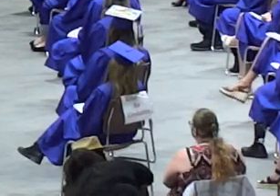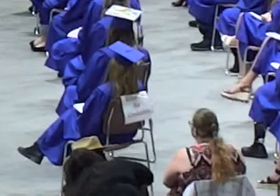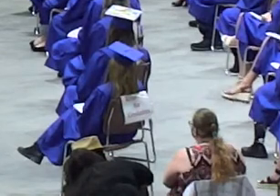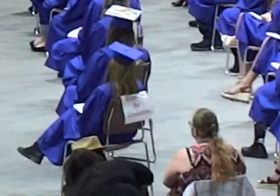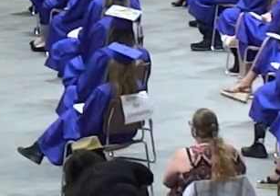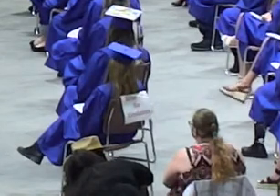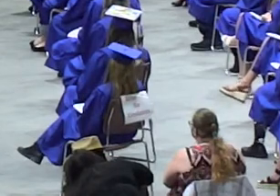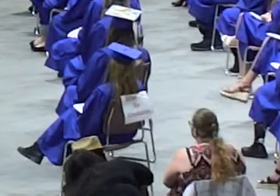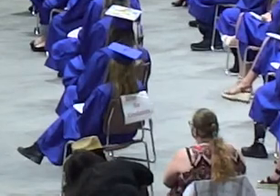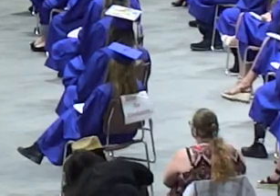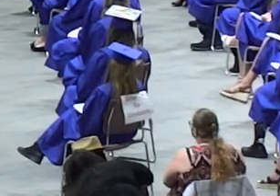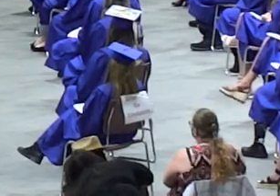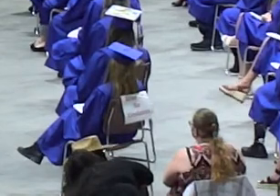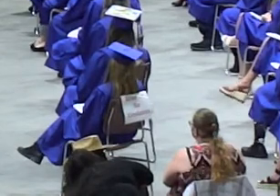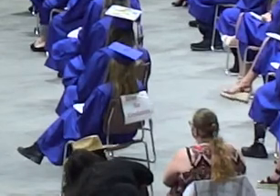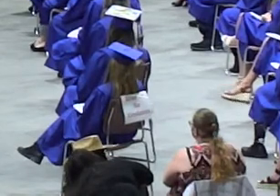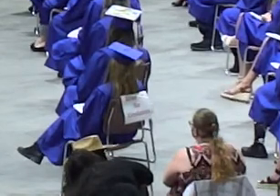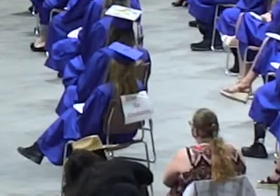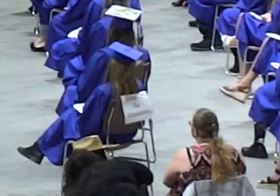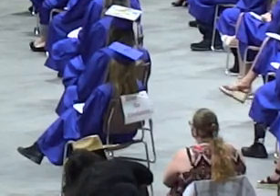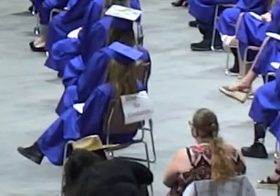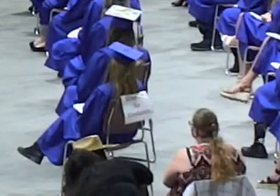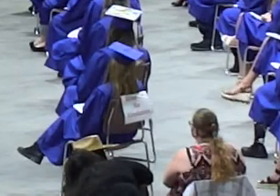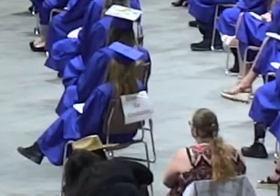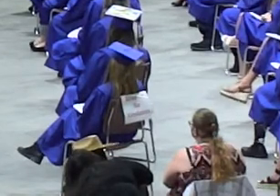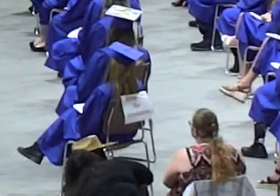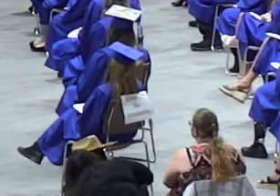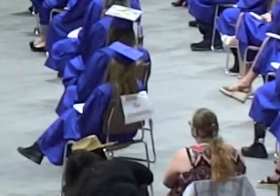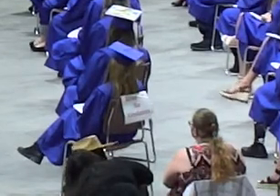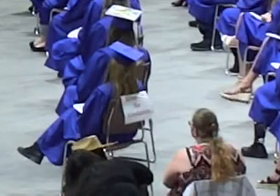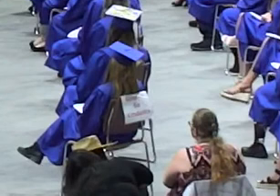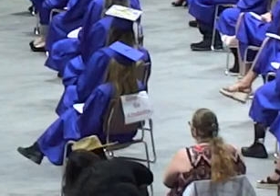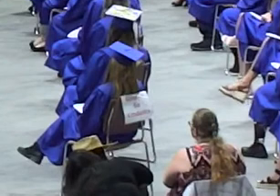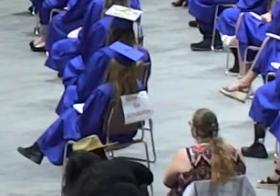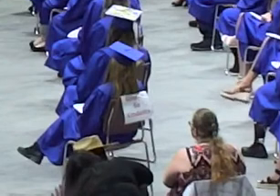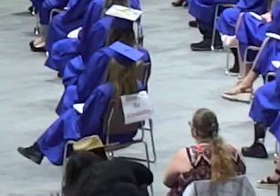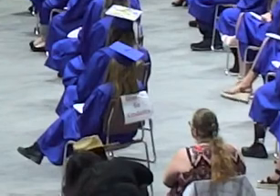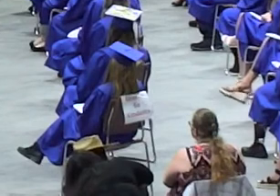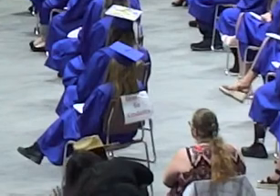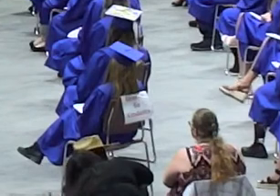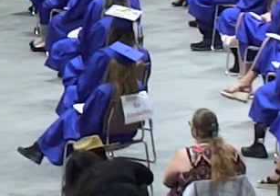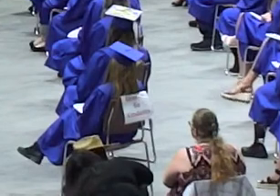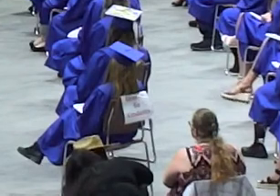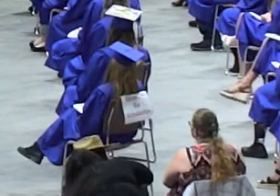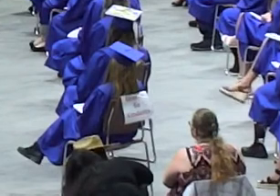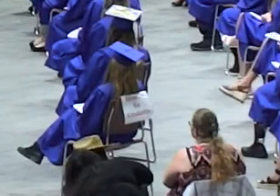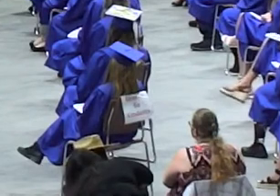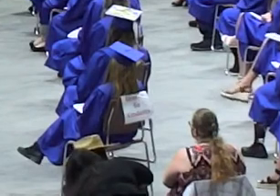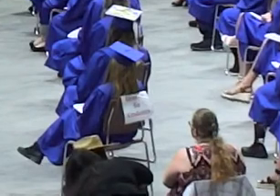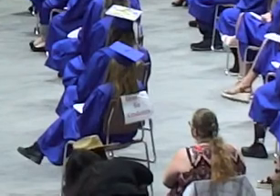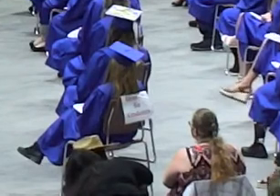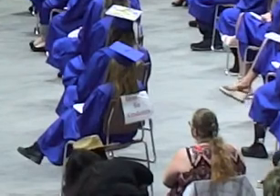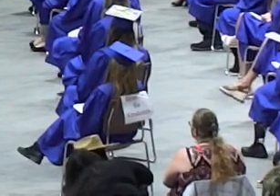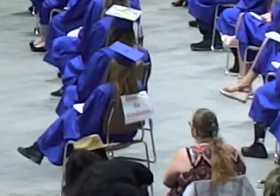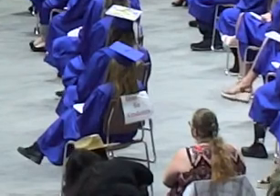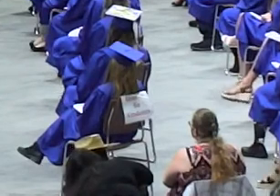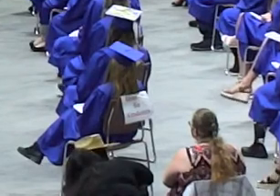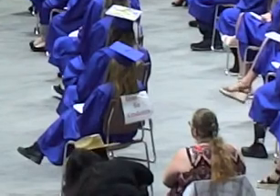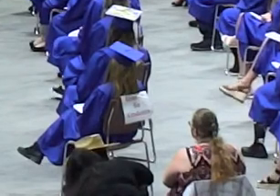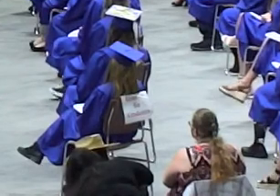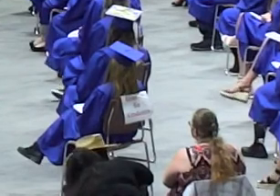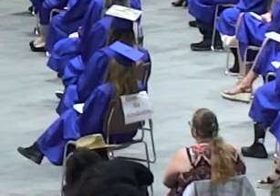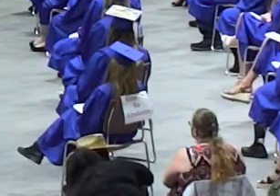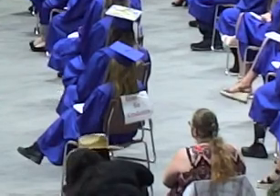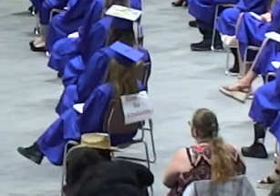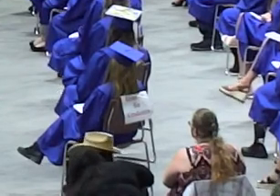July 2012. She received her bachelor's degree from Montana State University and her master's and doctoral